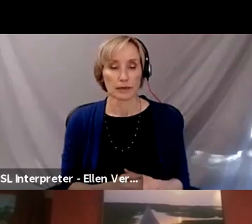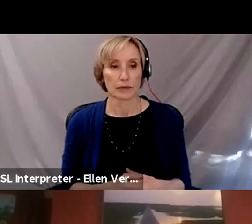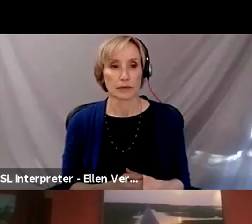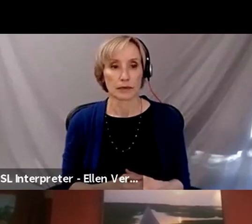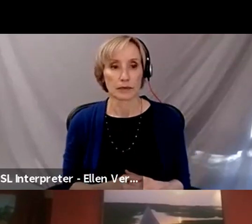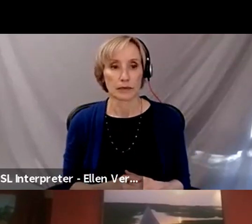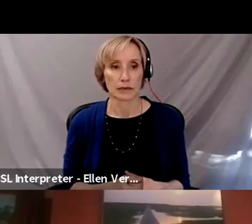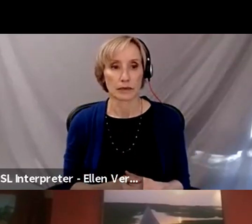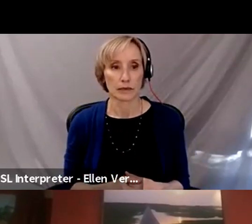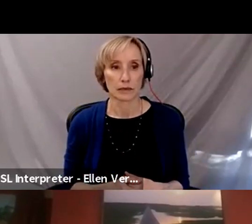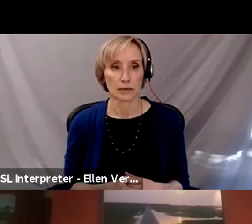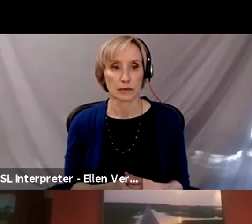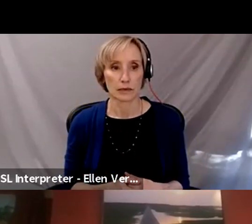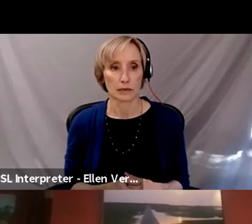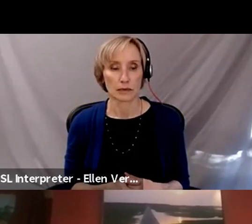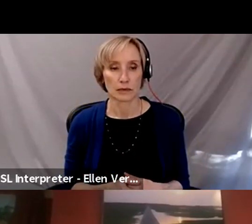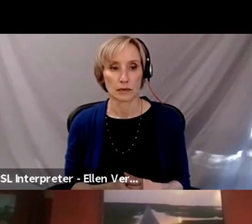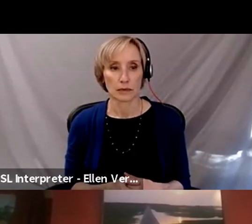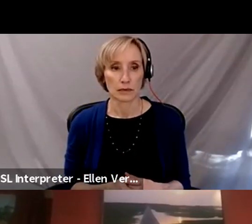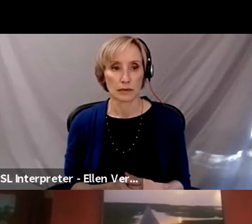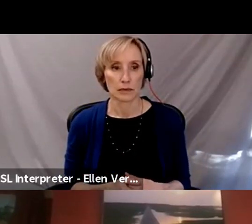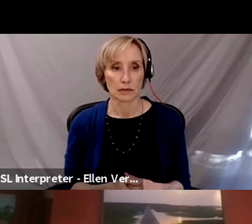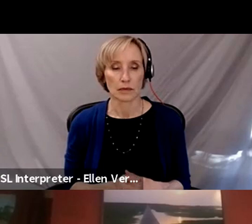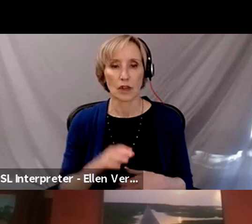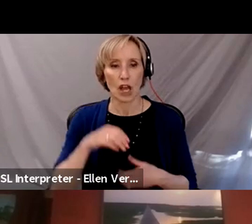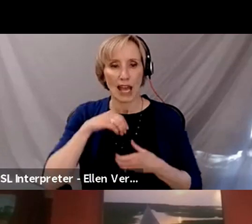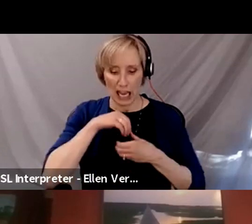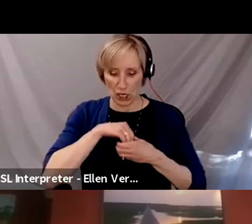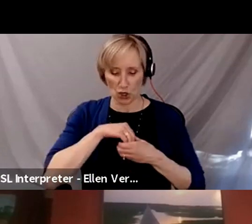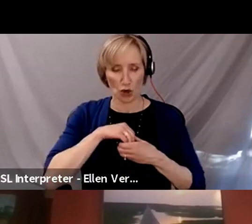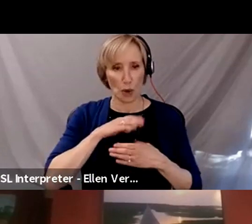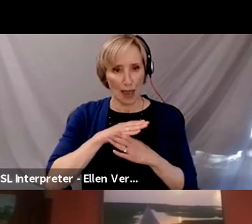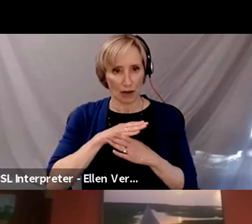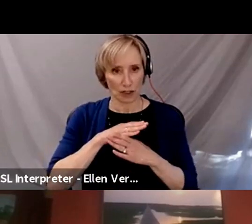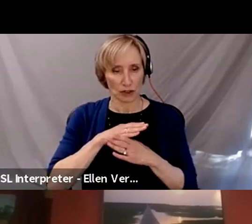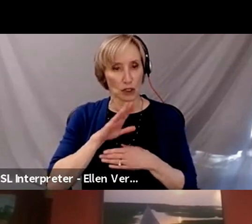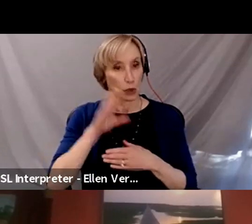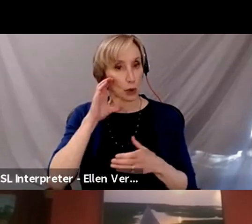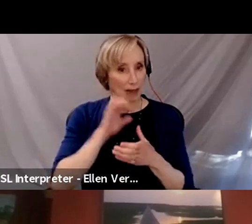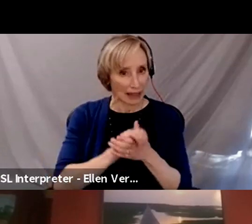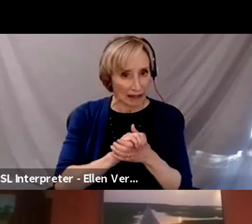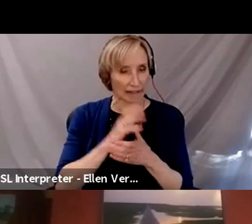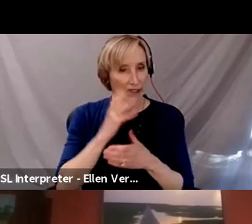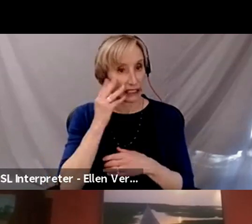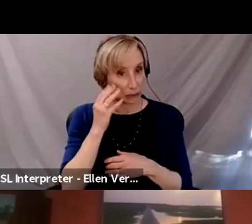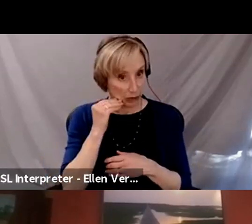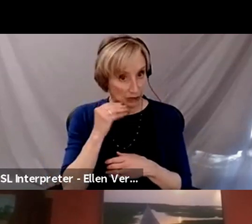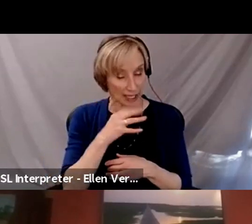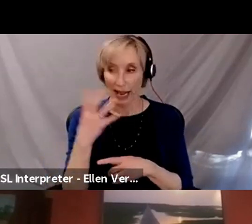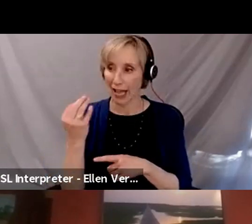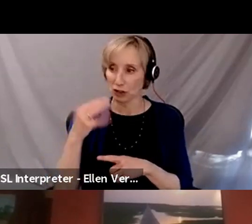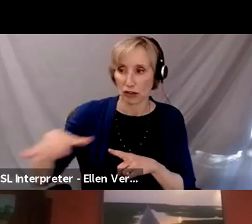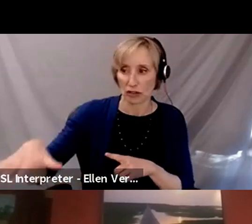what internal barriers, beliefs, experiences, etc., and external barriers, social